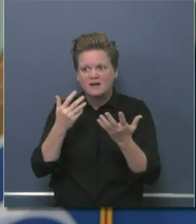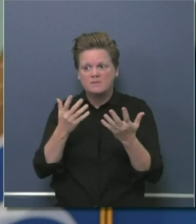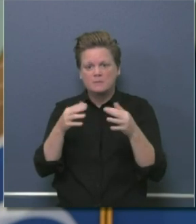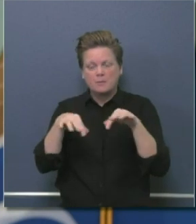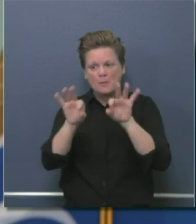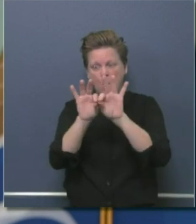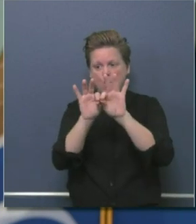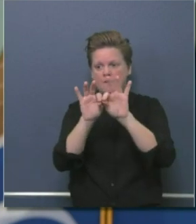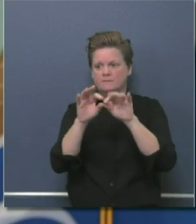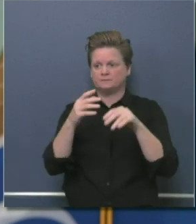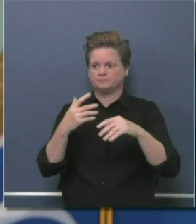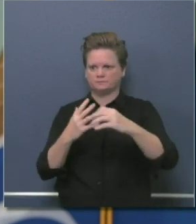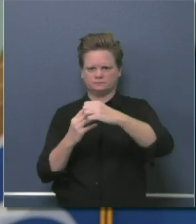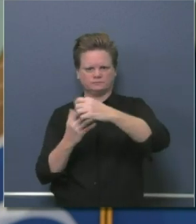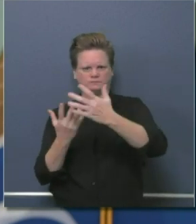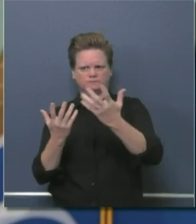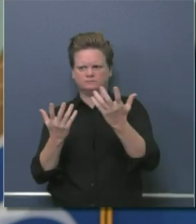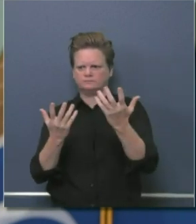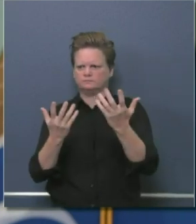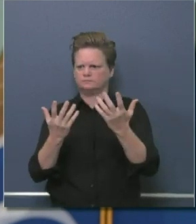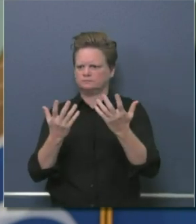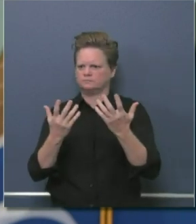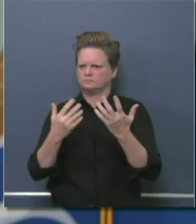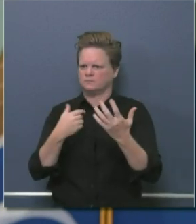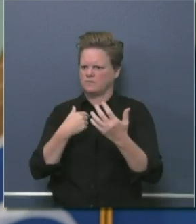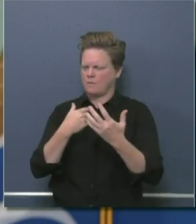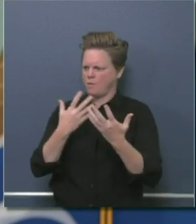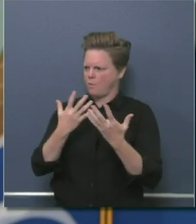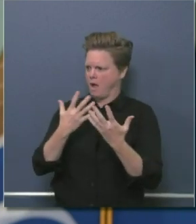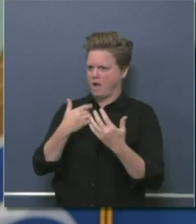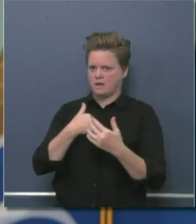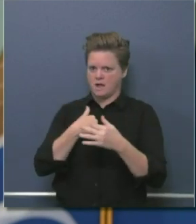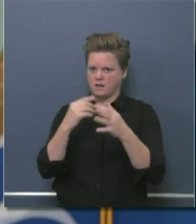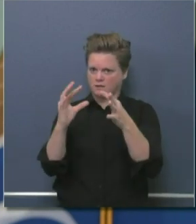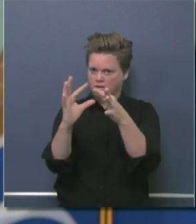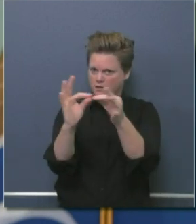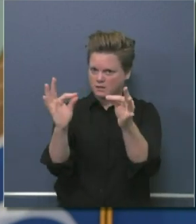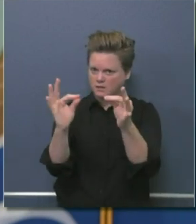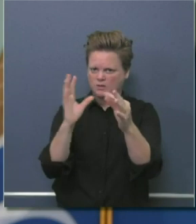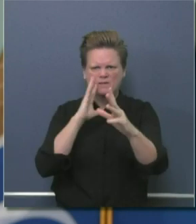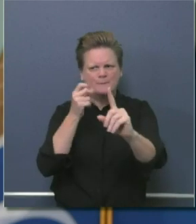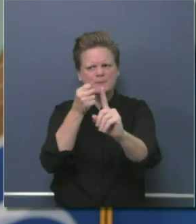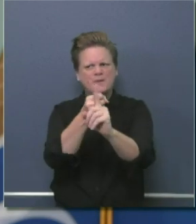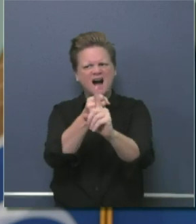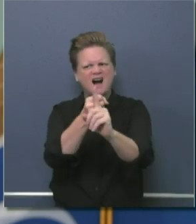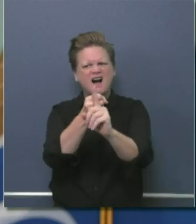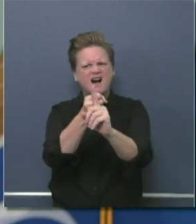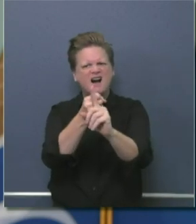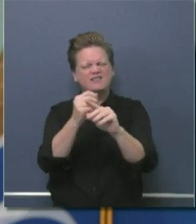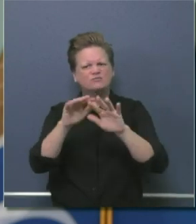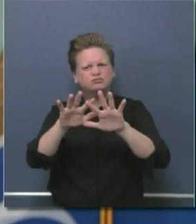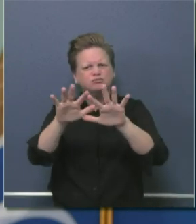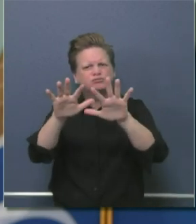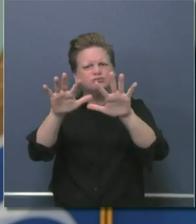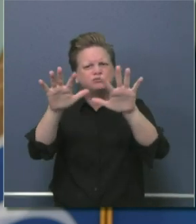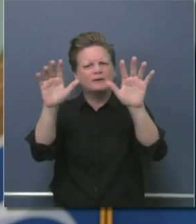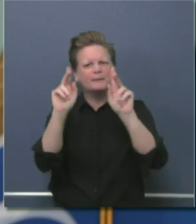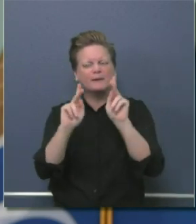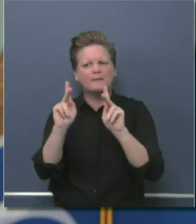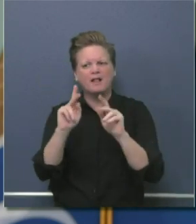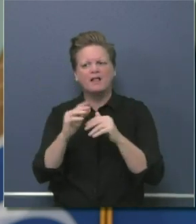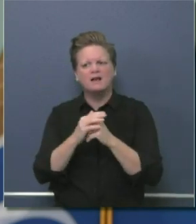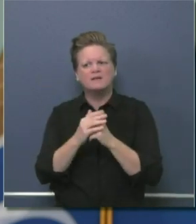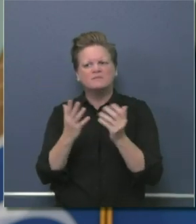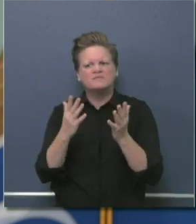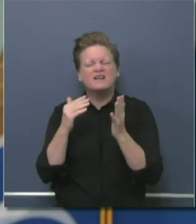that literally can impact the lives of thousands of people, maybe tens of thousands. I don't want to overstate it, but literally thousands of